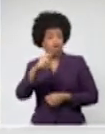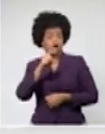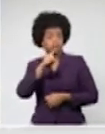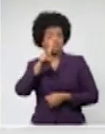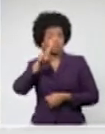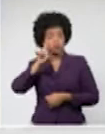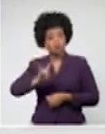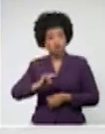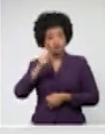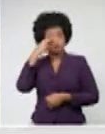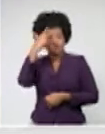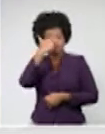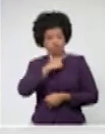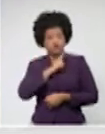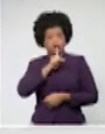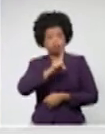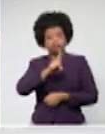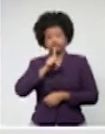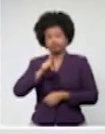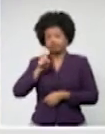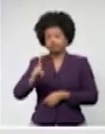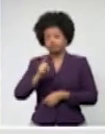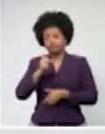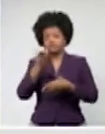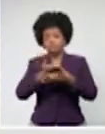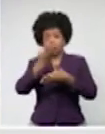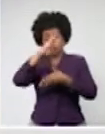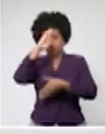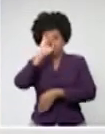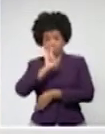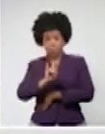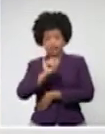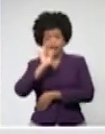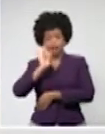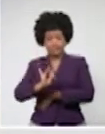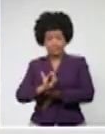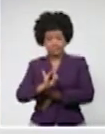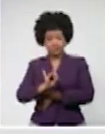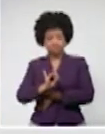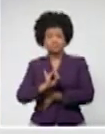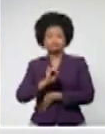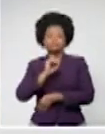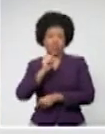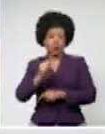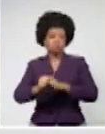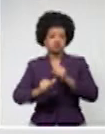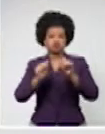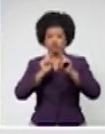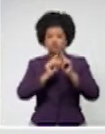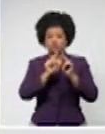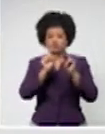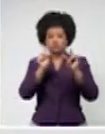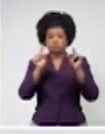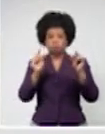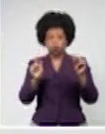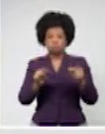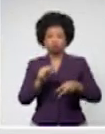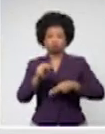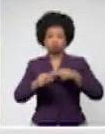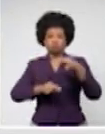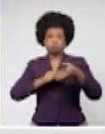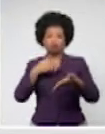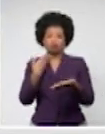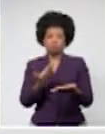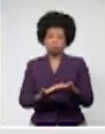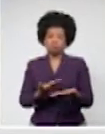and so forth in every Cuban province. The 49 people diagnosed yesterday are Cuban. 41 of